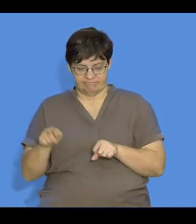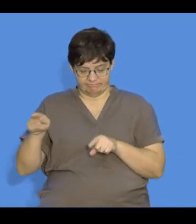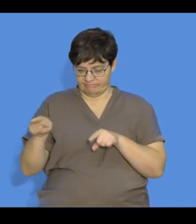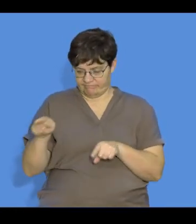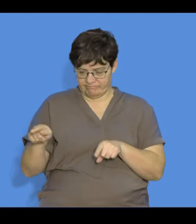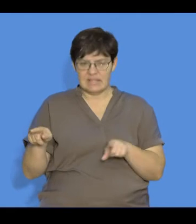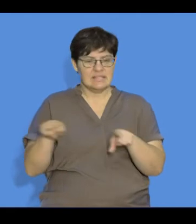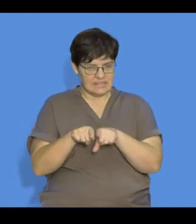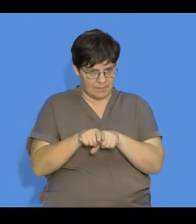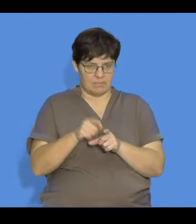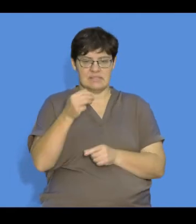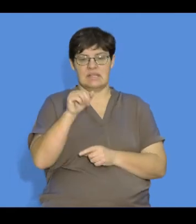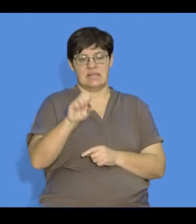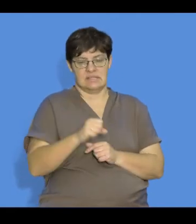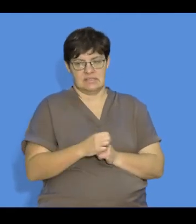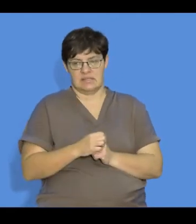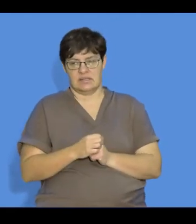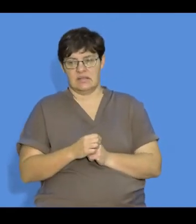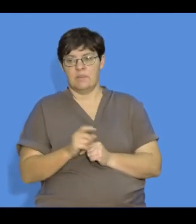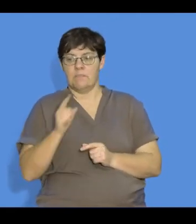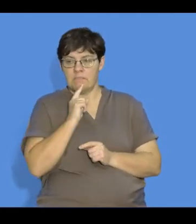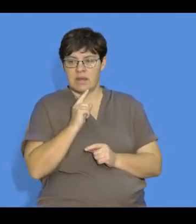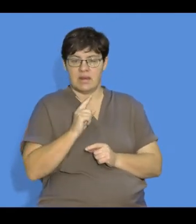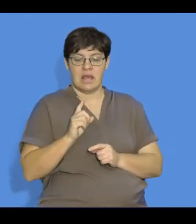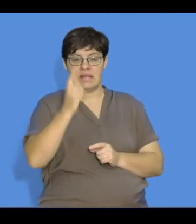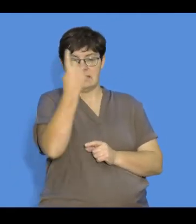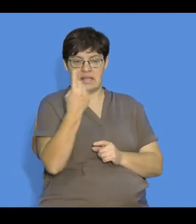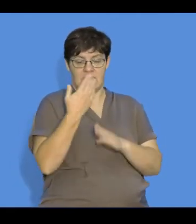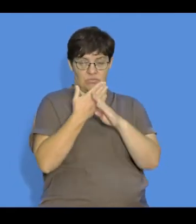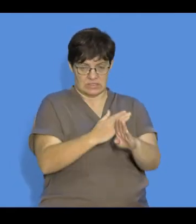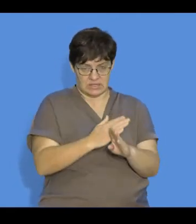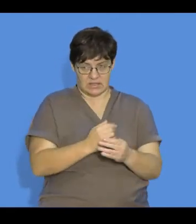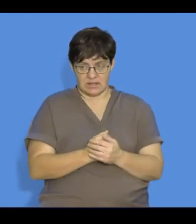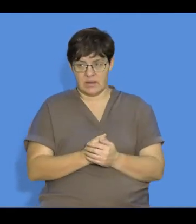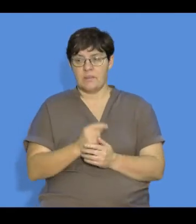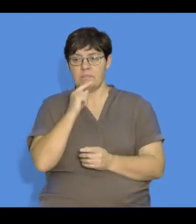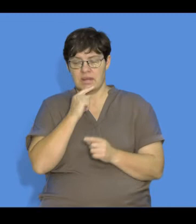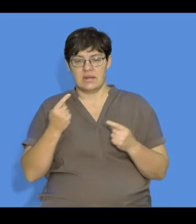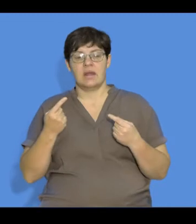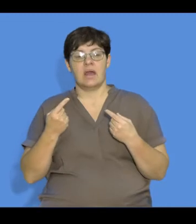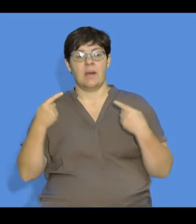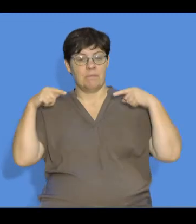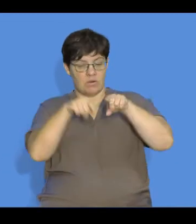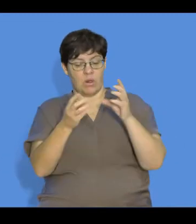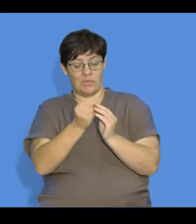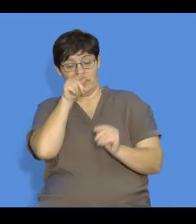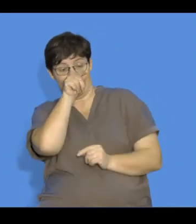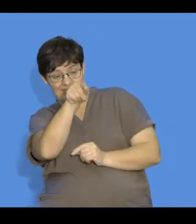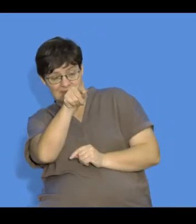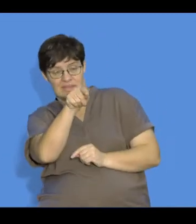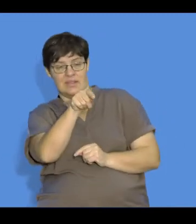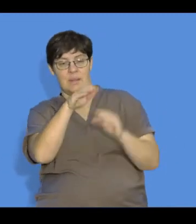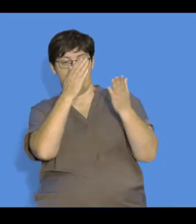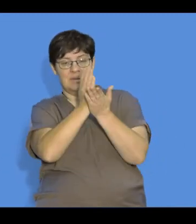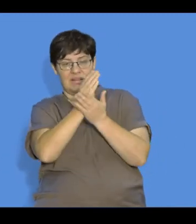two resistors are in series. So if we treat these two as a single resistor, it is actually in parallel with this